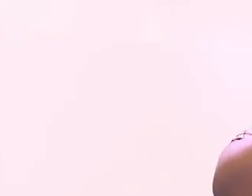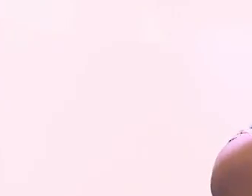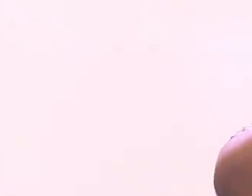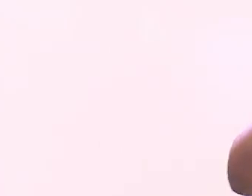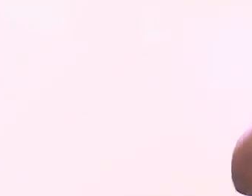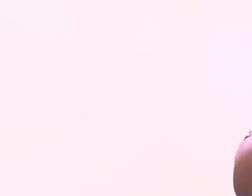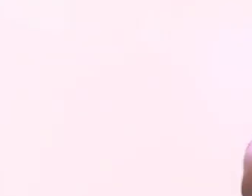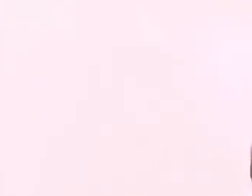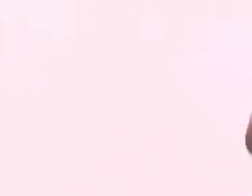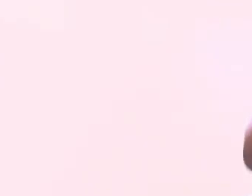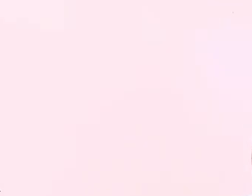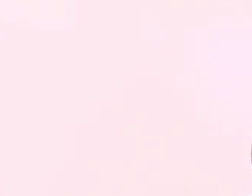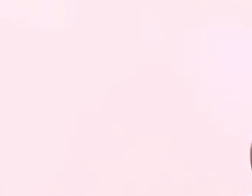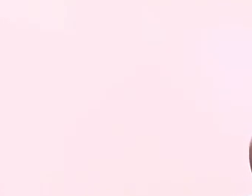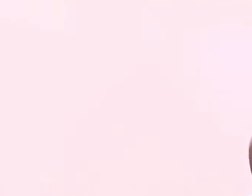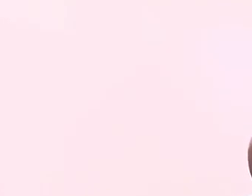accessibility,